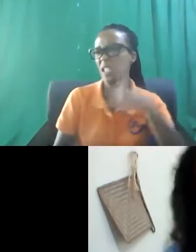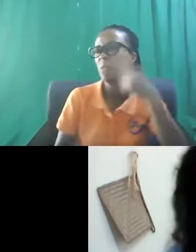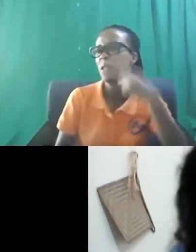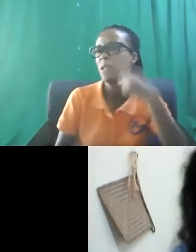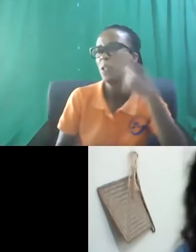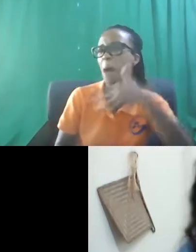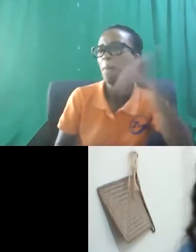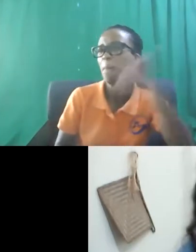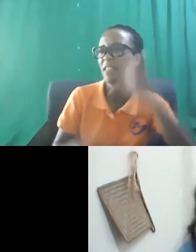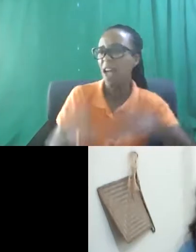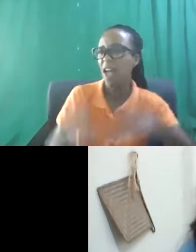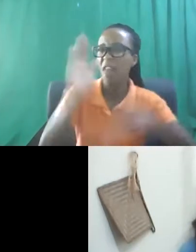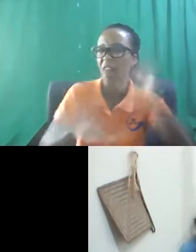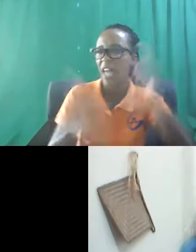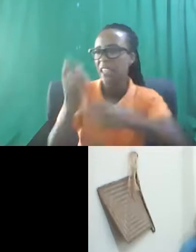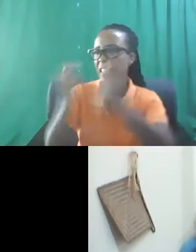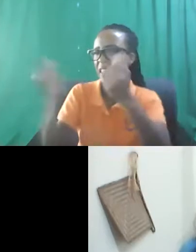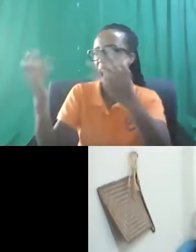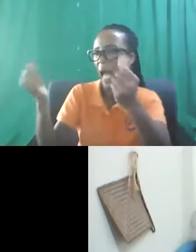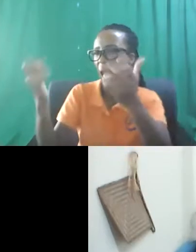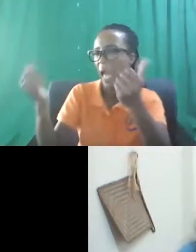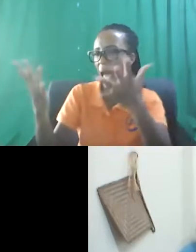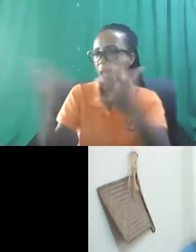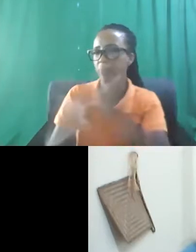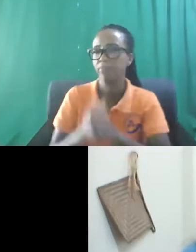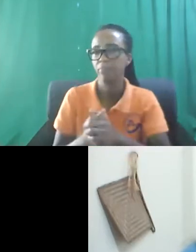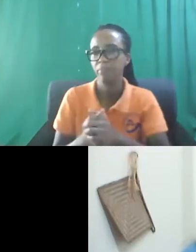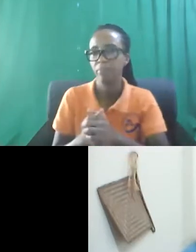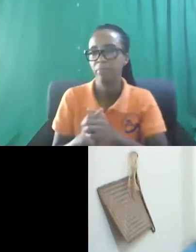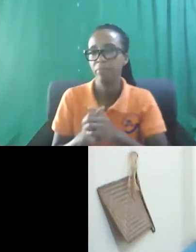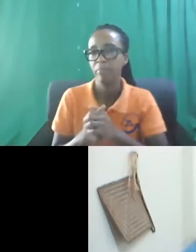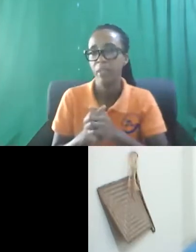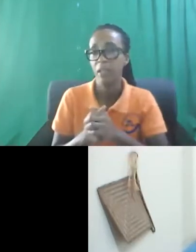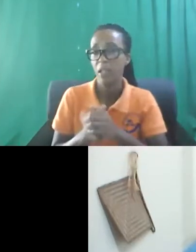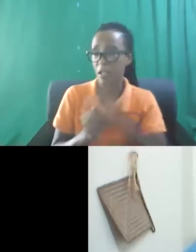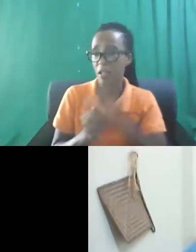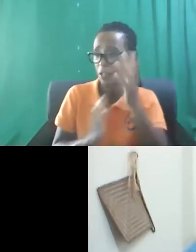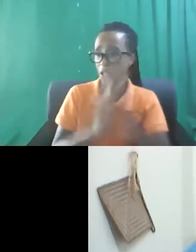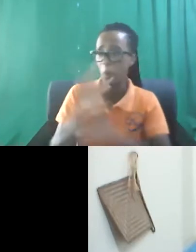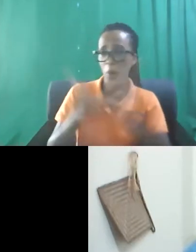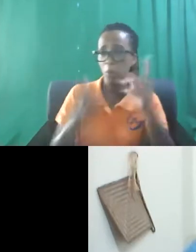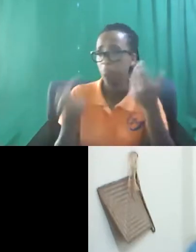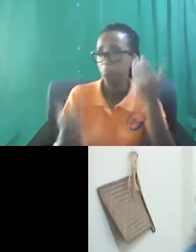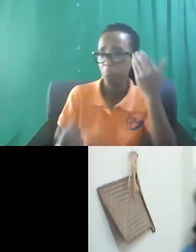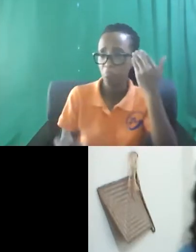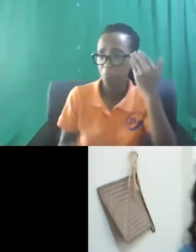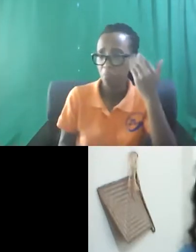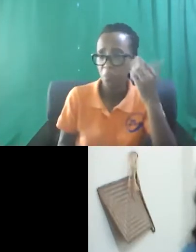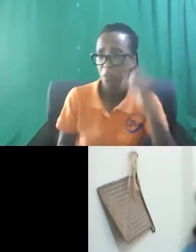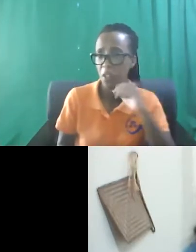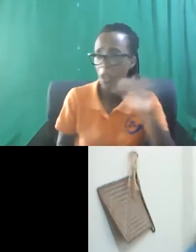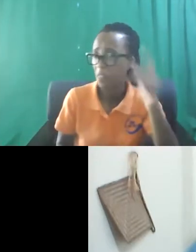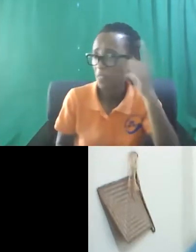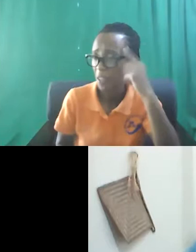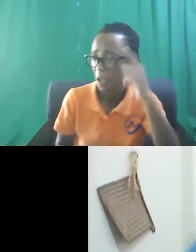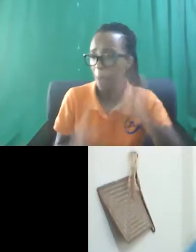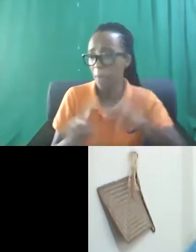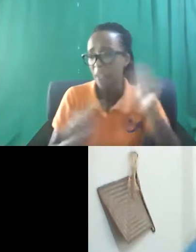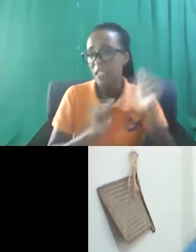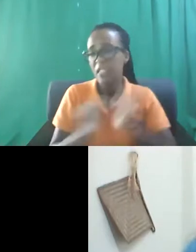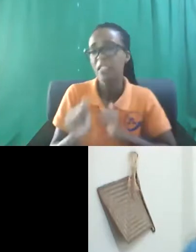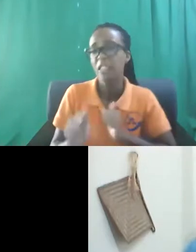like, autism is rampant. People don't acknowledge their internal autism or